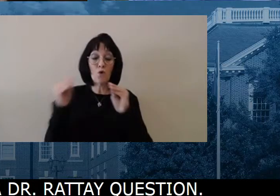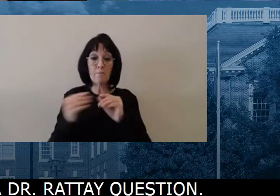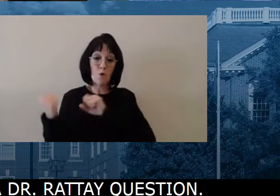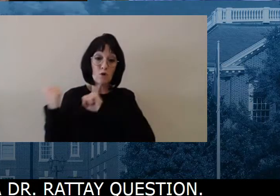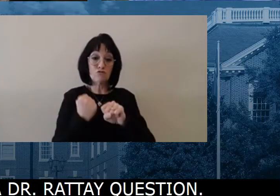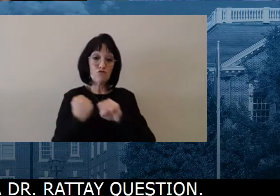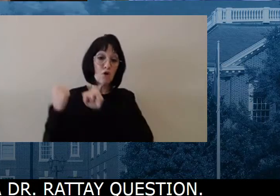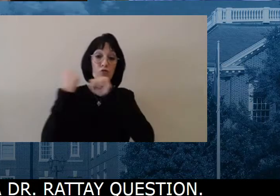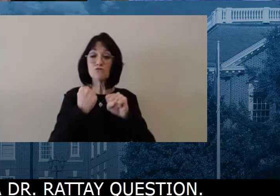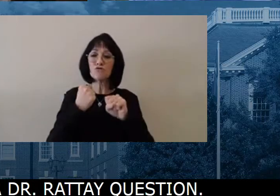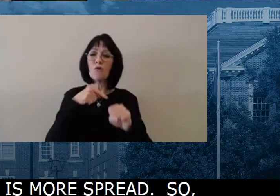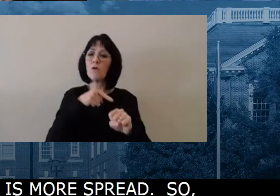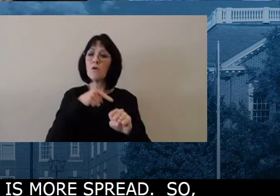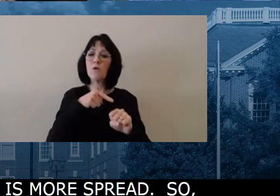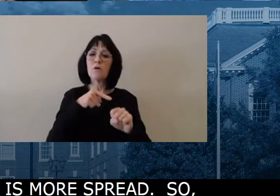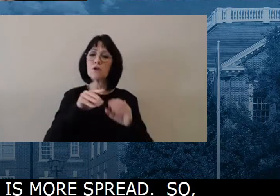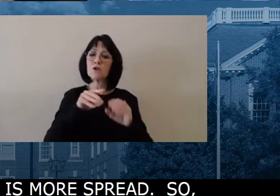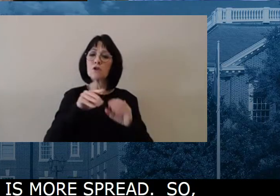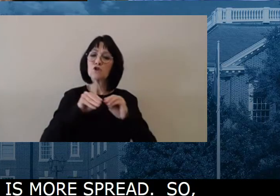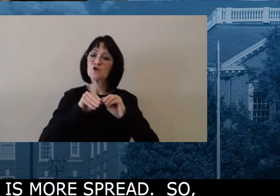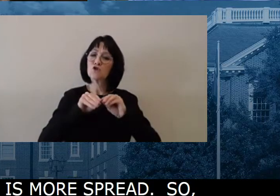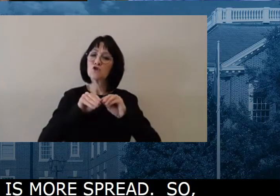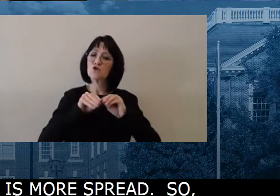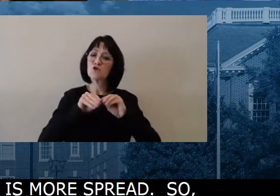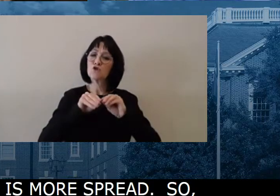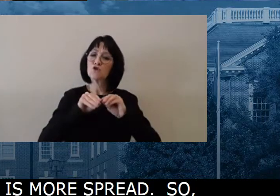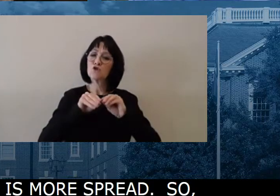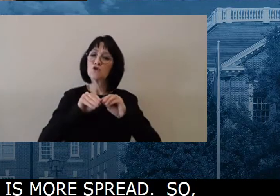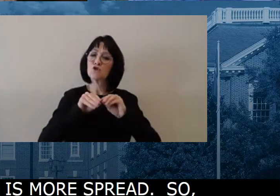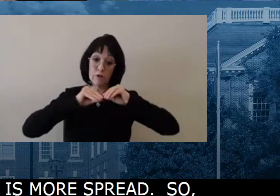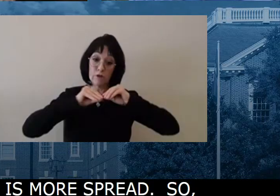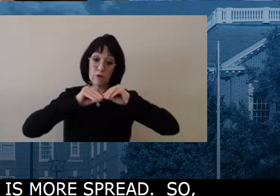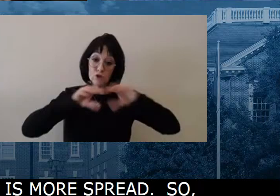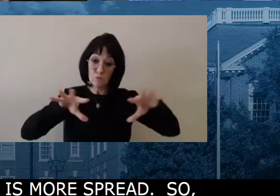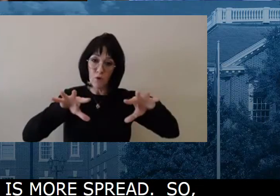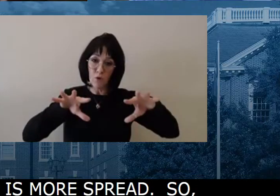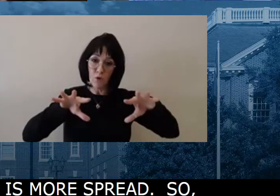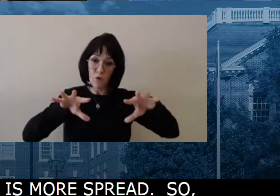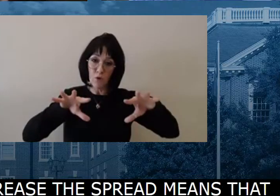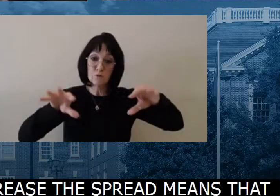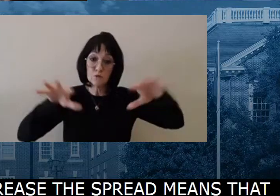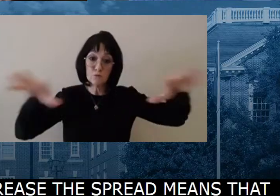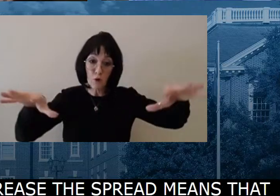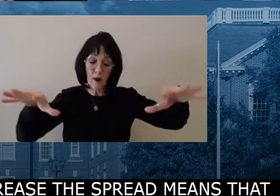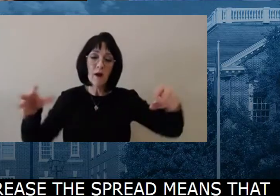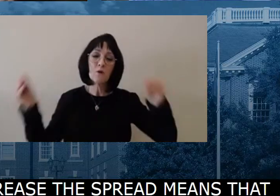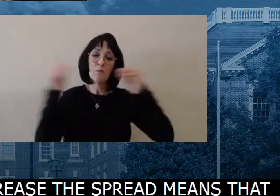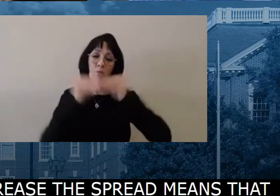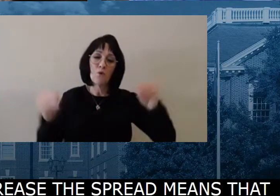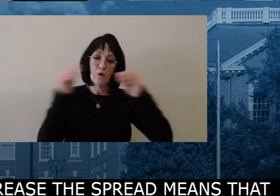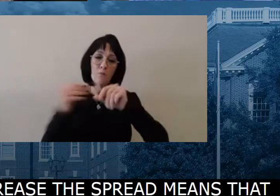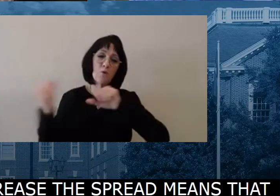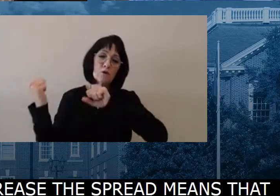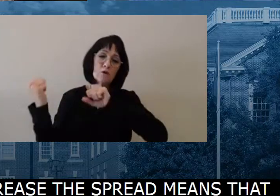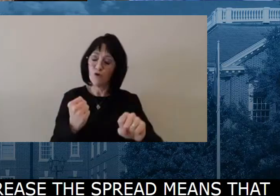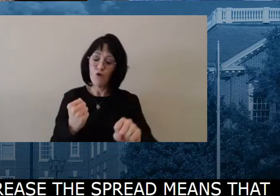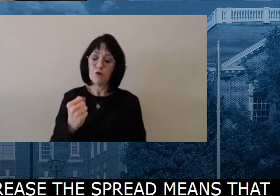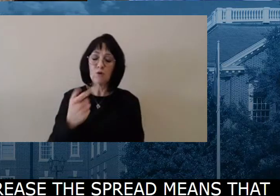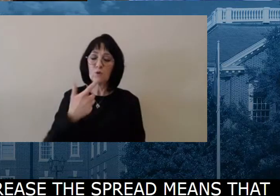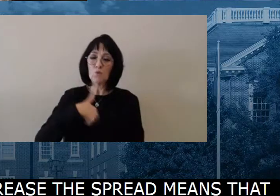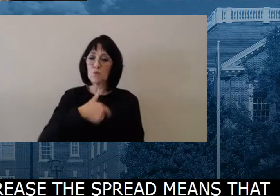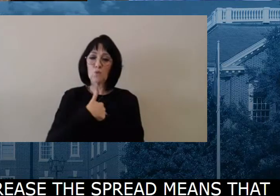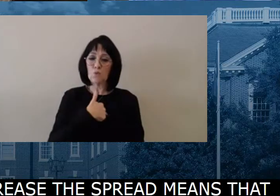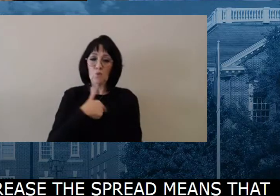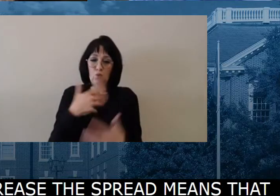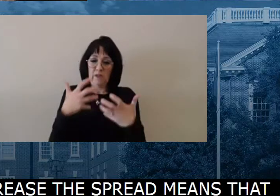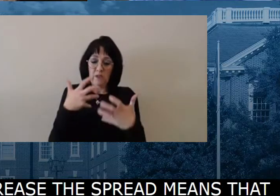going to decrease mutations and we're going to protect people. So herd immunity really is about, the more and more people that get vaccinated